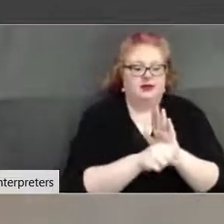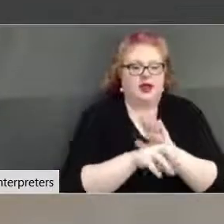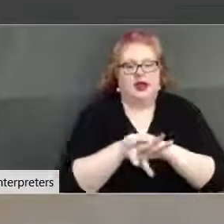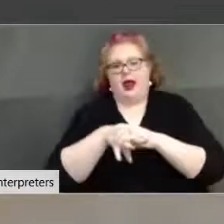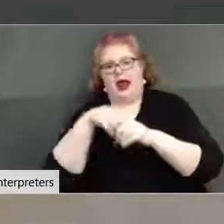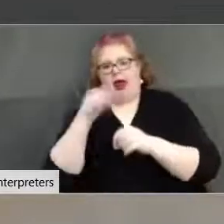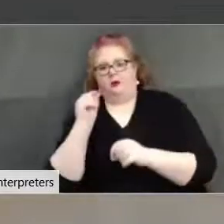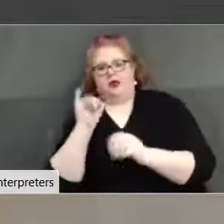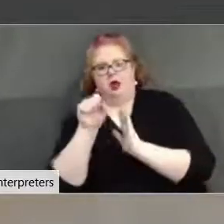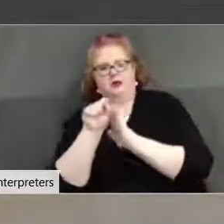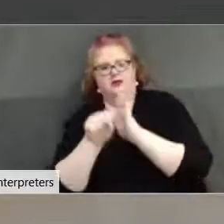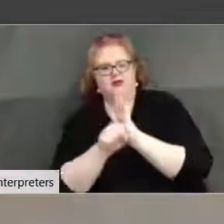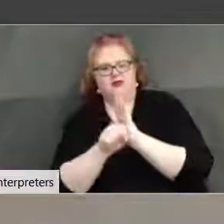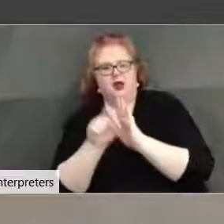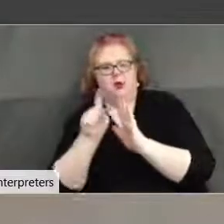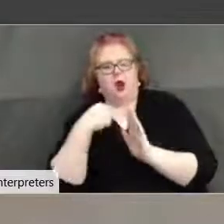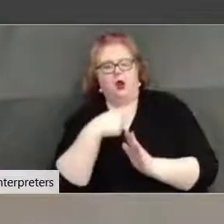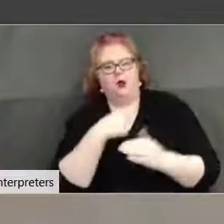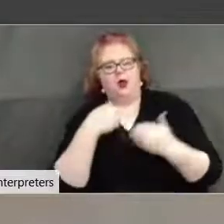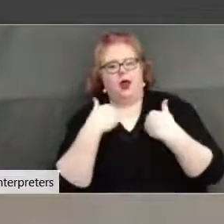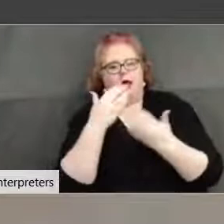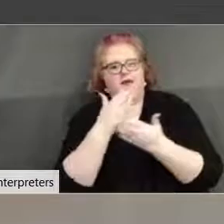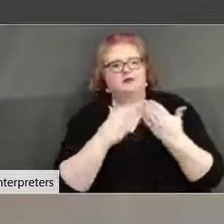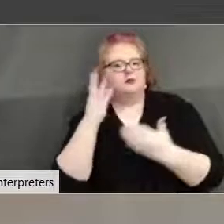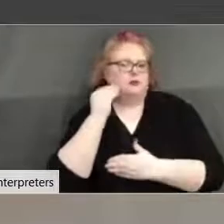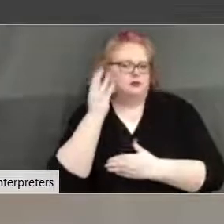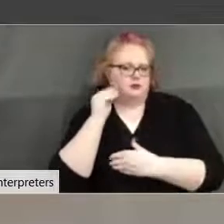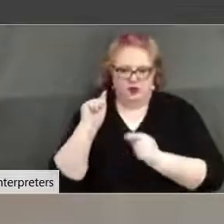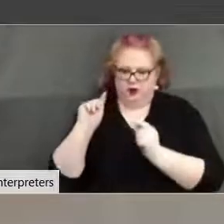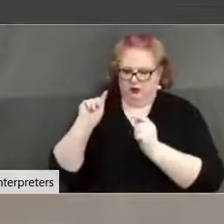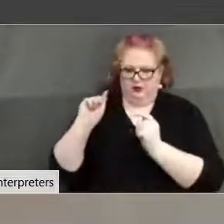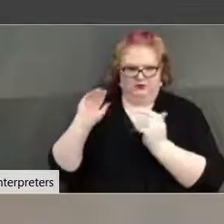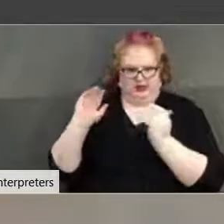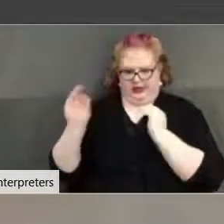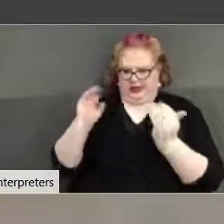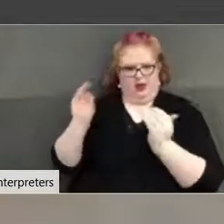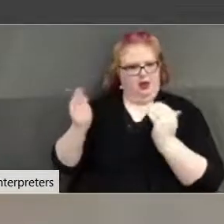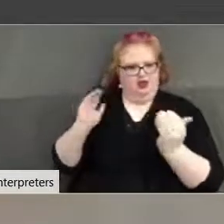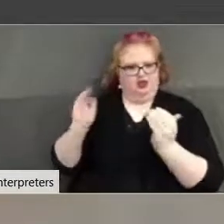track record to kind of gauge, because that's the kind of